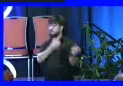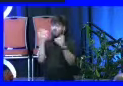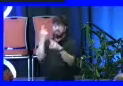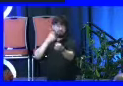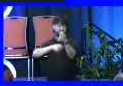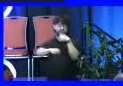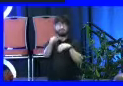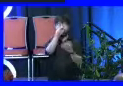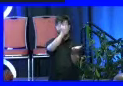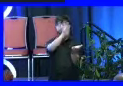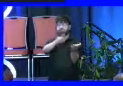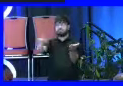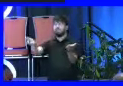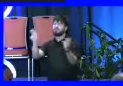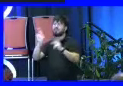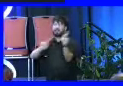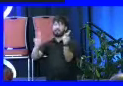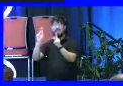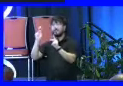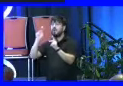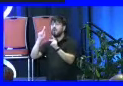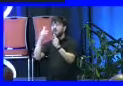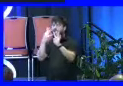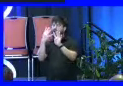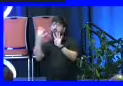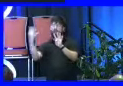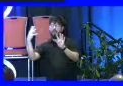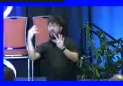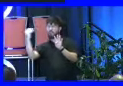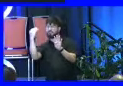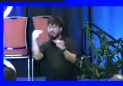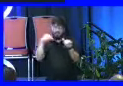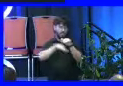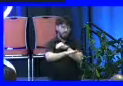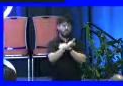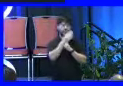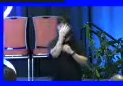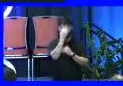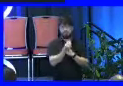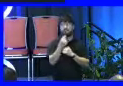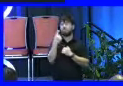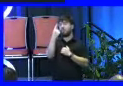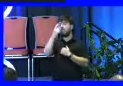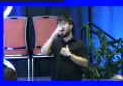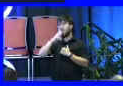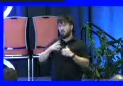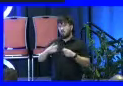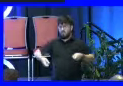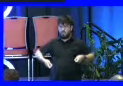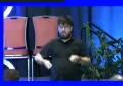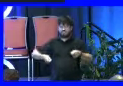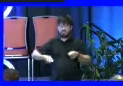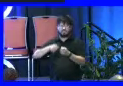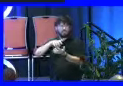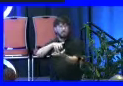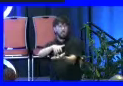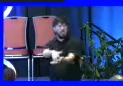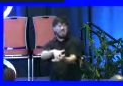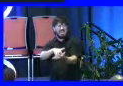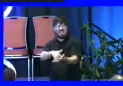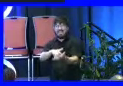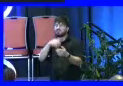up outside in the heat to be able to come in. And there was one elderly woman in a wheelchair who was extremely frail. And I'll never